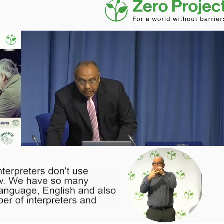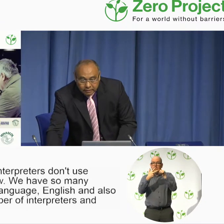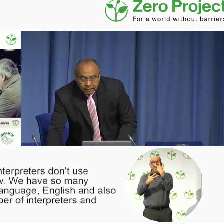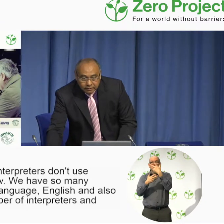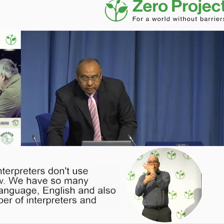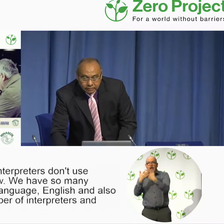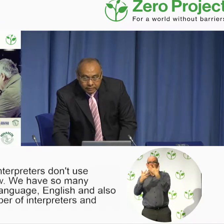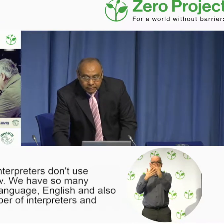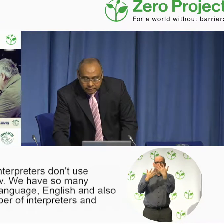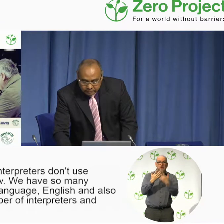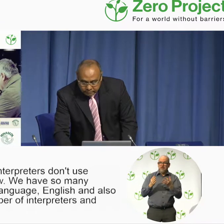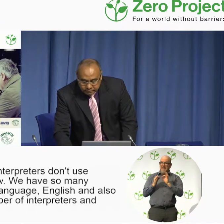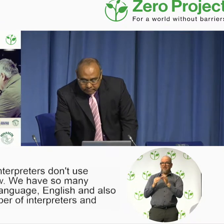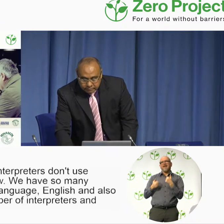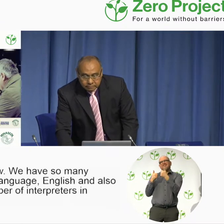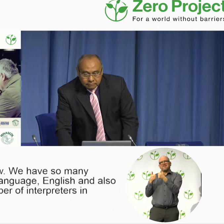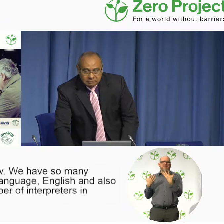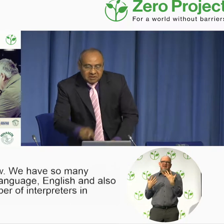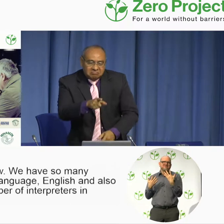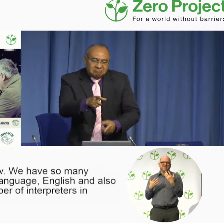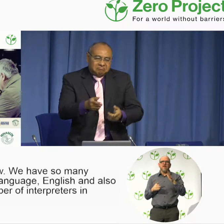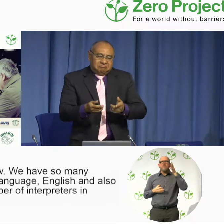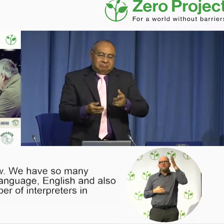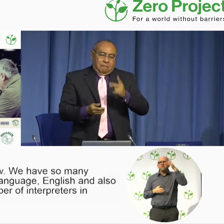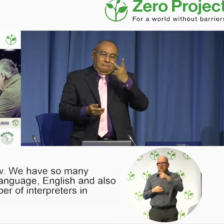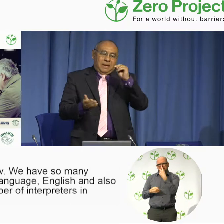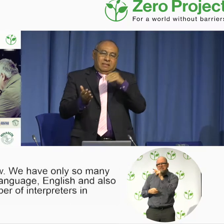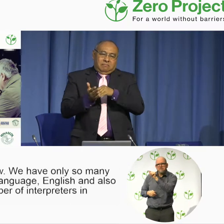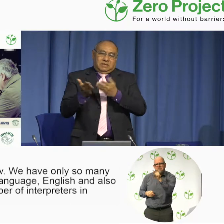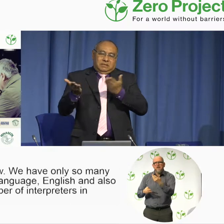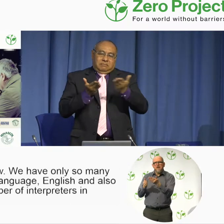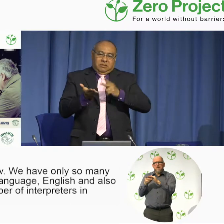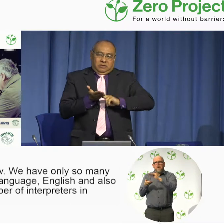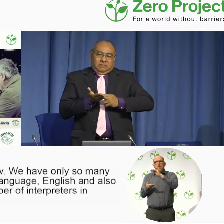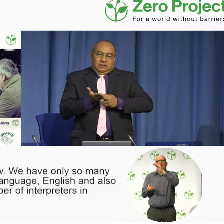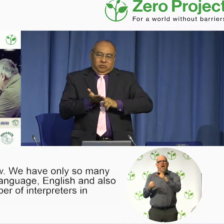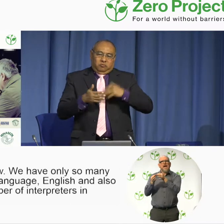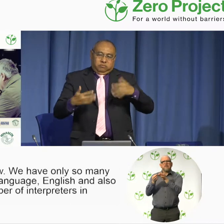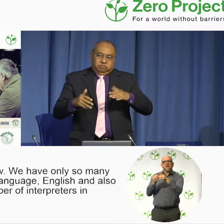English grow and to use only the app.